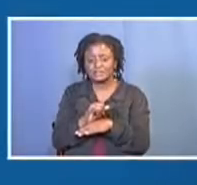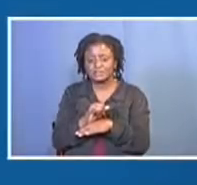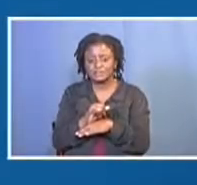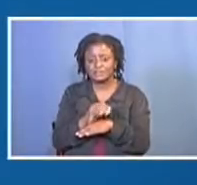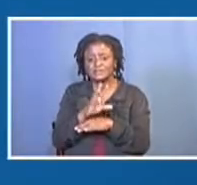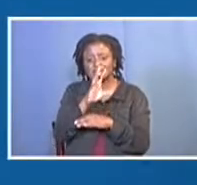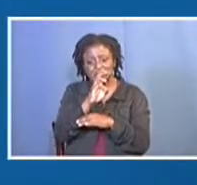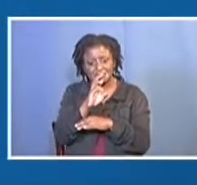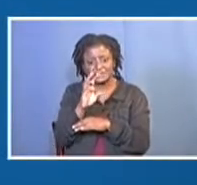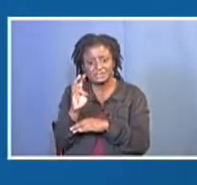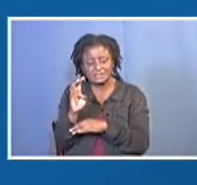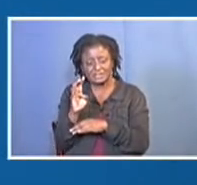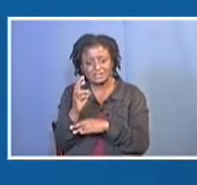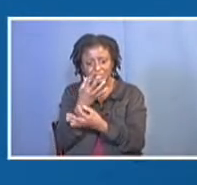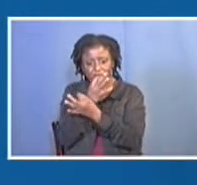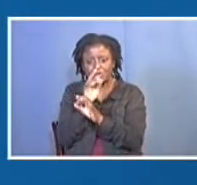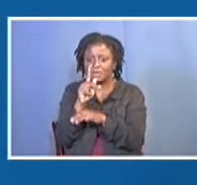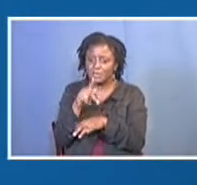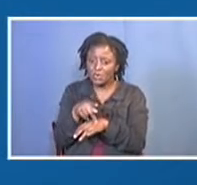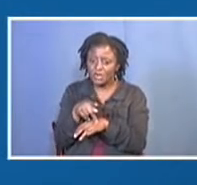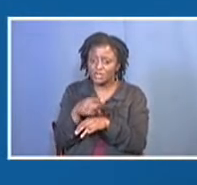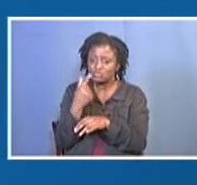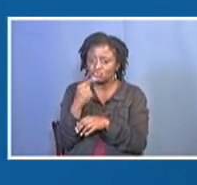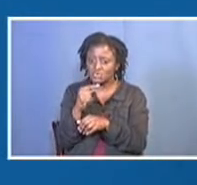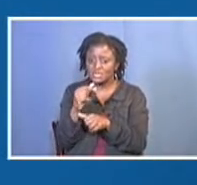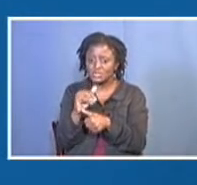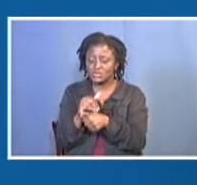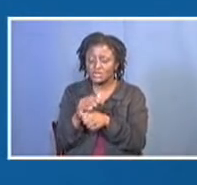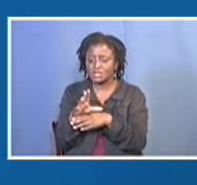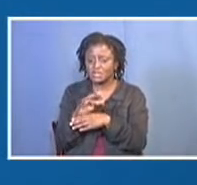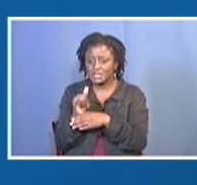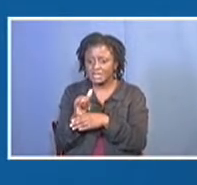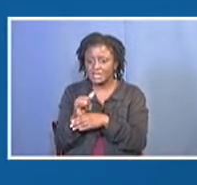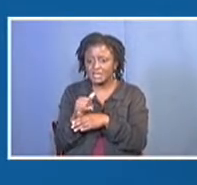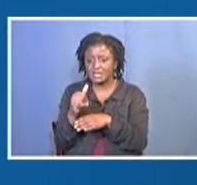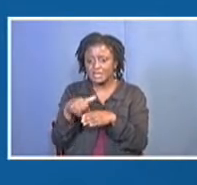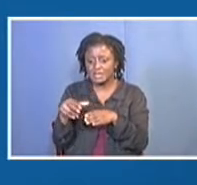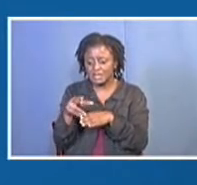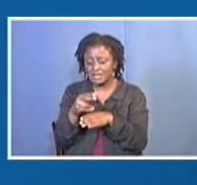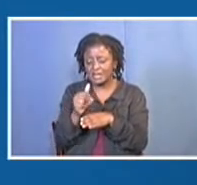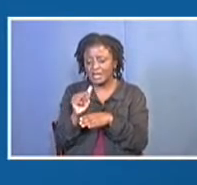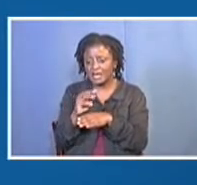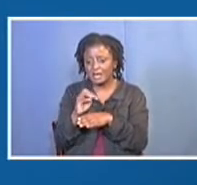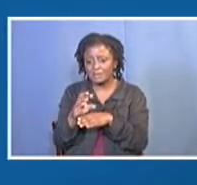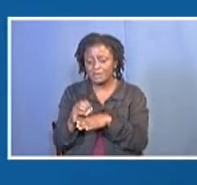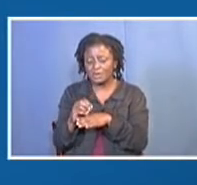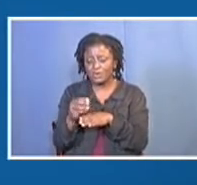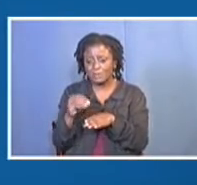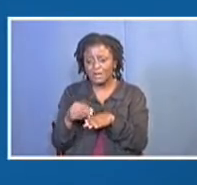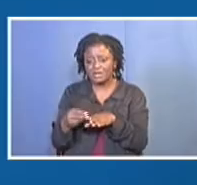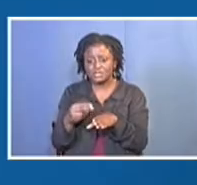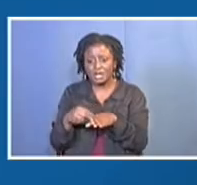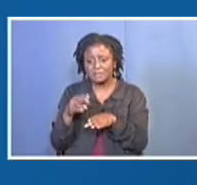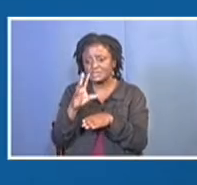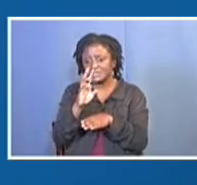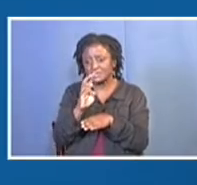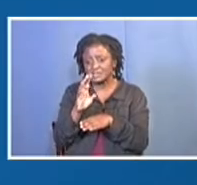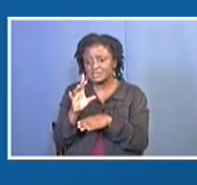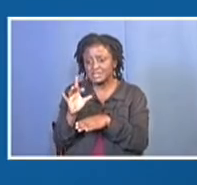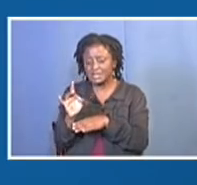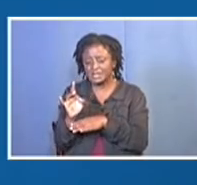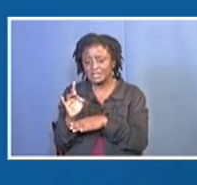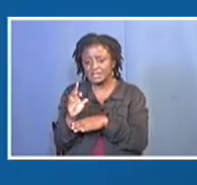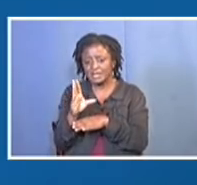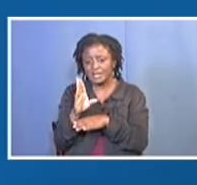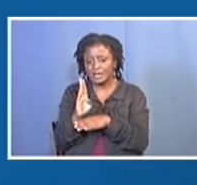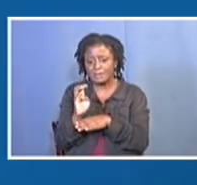you. 66 degrees in Freeport, Grand Bahama, and Grand Cove Key in Abaco, Marsh Harbor, Abaco at 68 degrees, the Berry Island 68